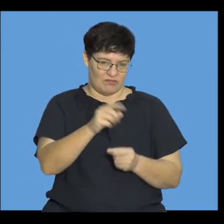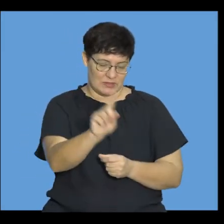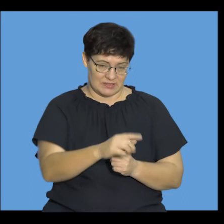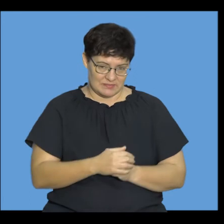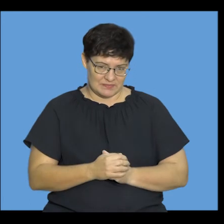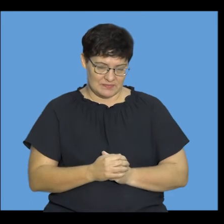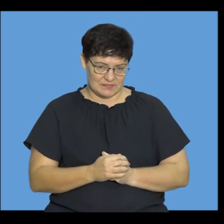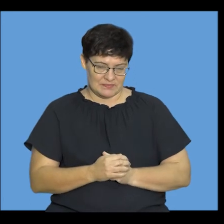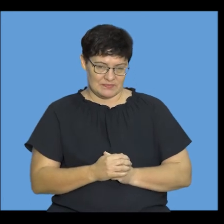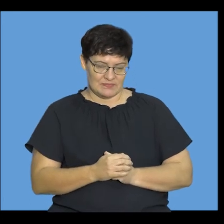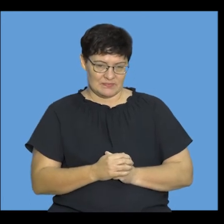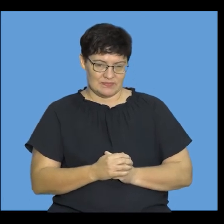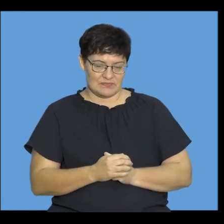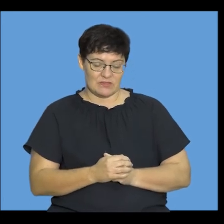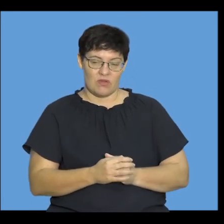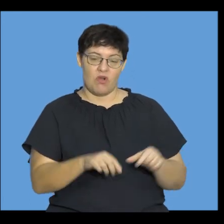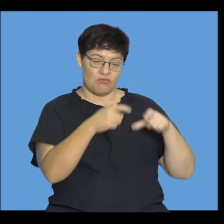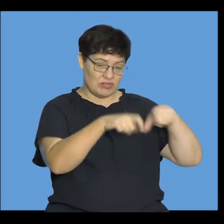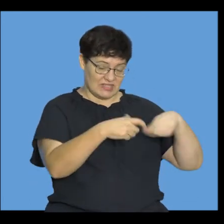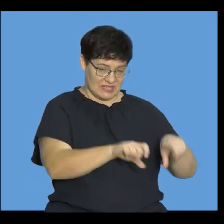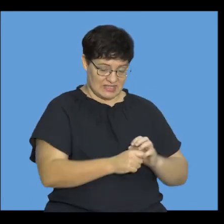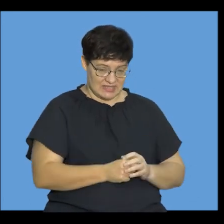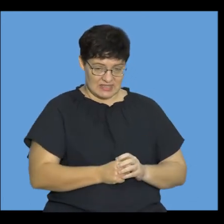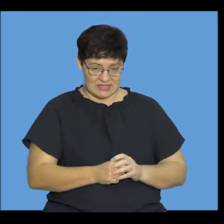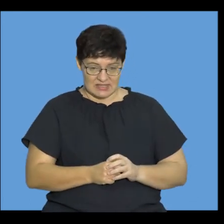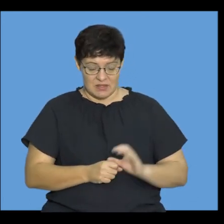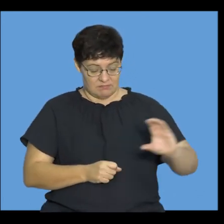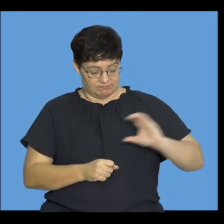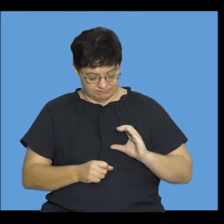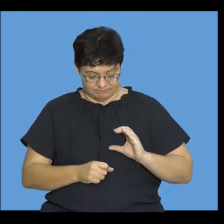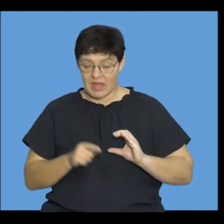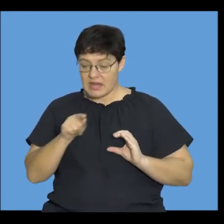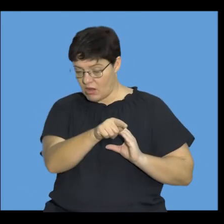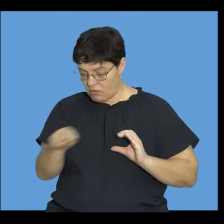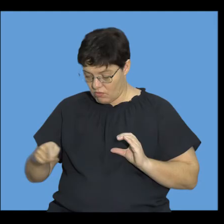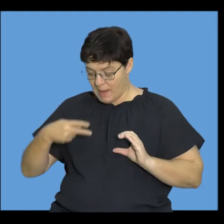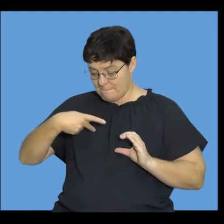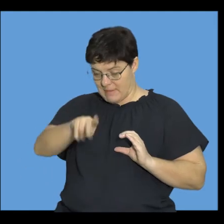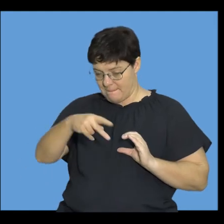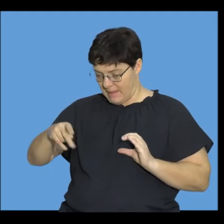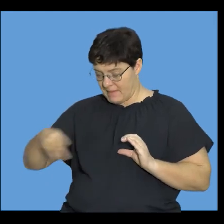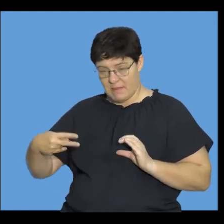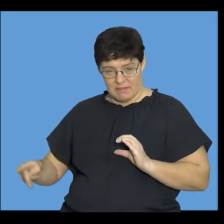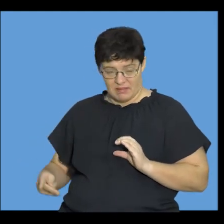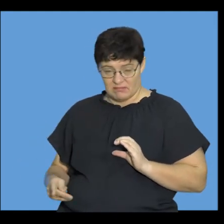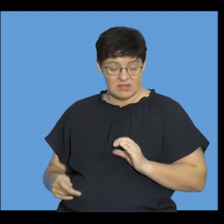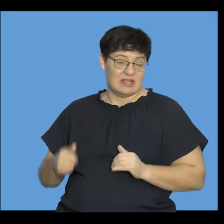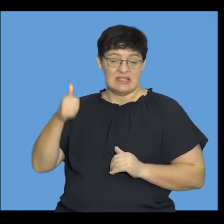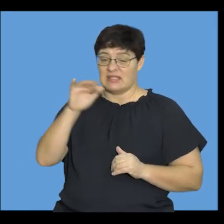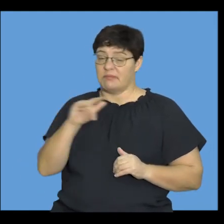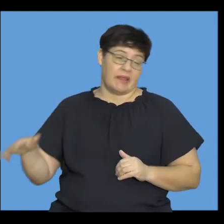go into your budgets. Like we said, those are your receipts. You had payments to the value of 6, it